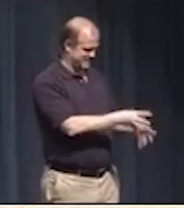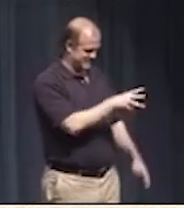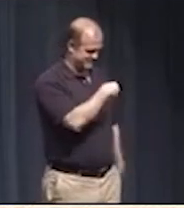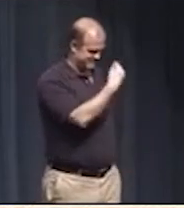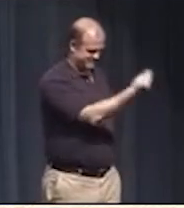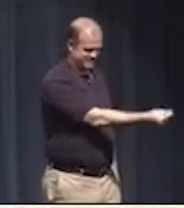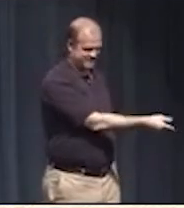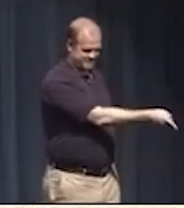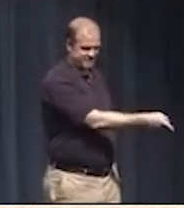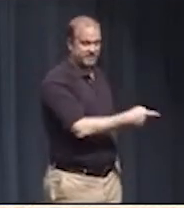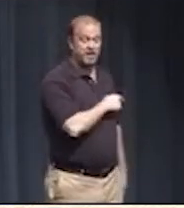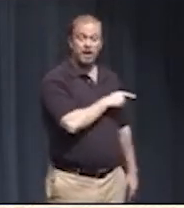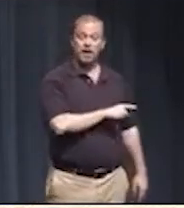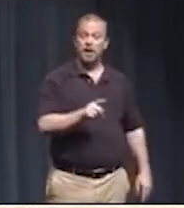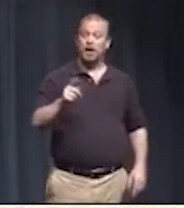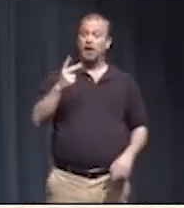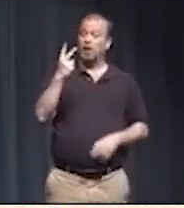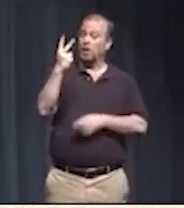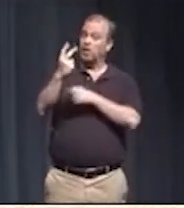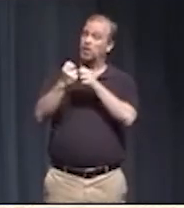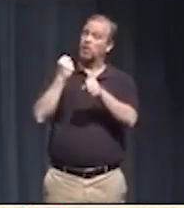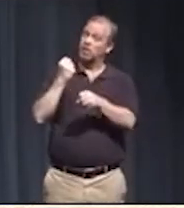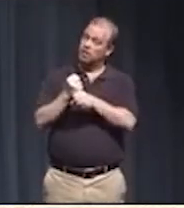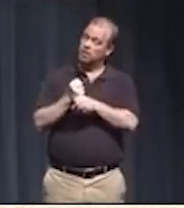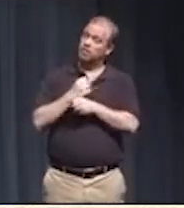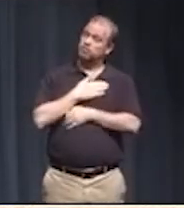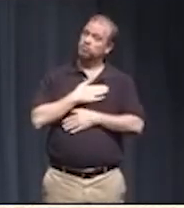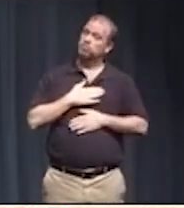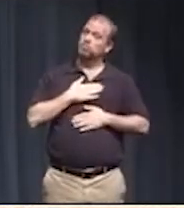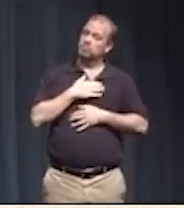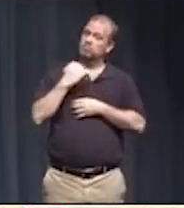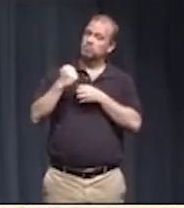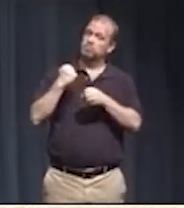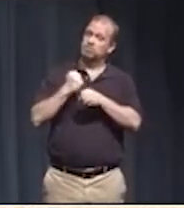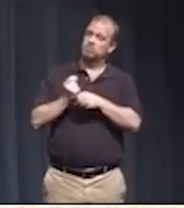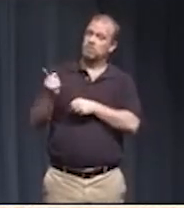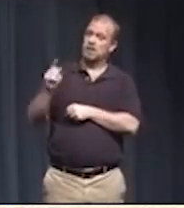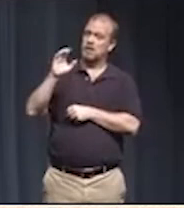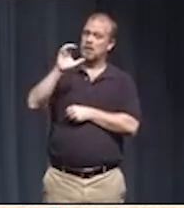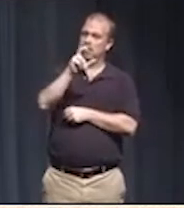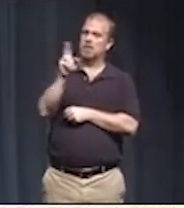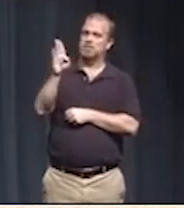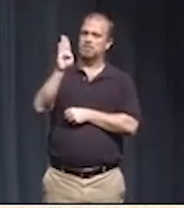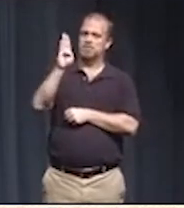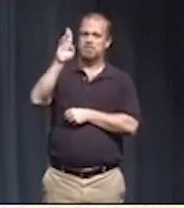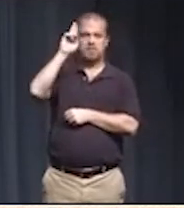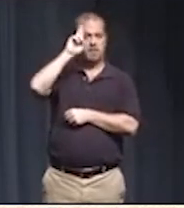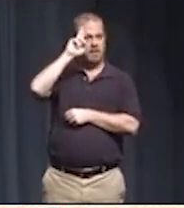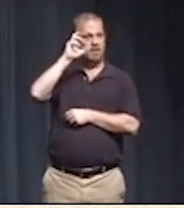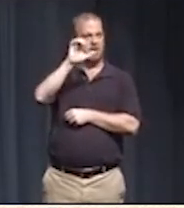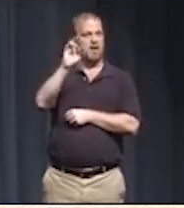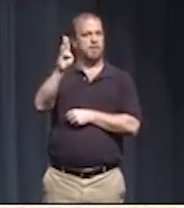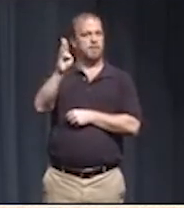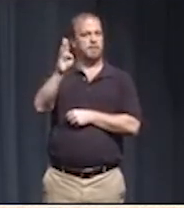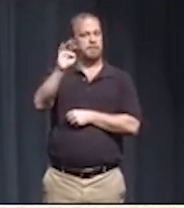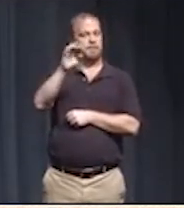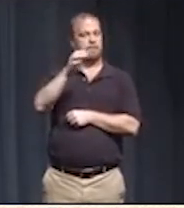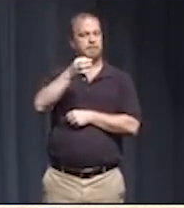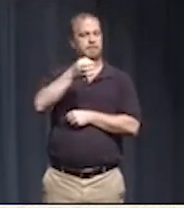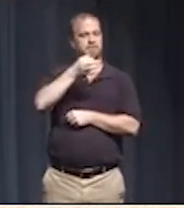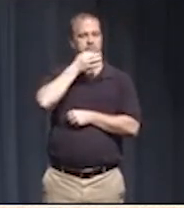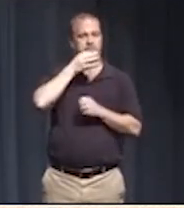So I wound up spending 2 very enjoyable years, his last 2 years in Cub Scouts, as the cub master. We had a